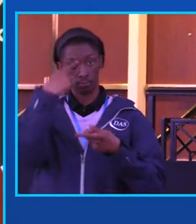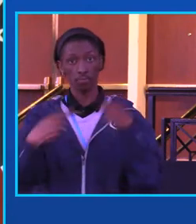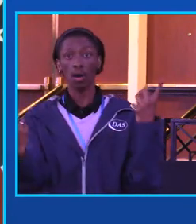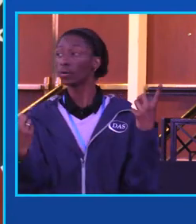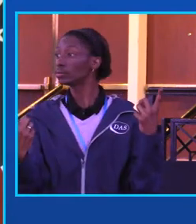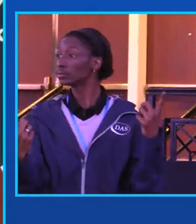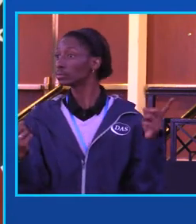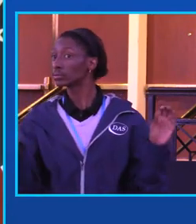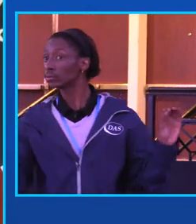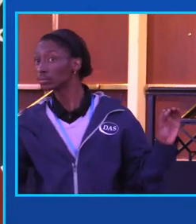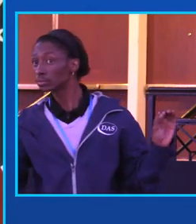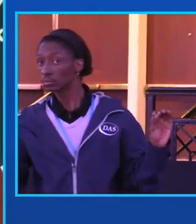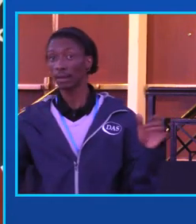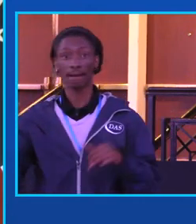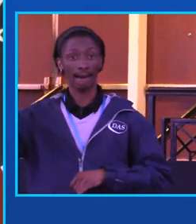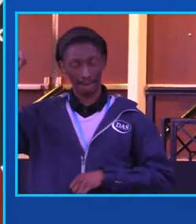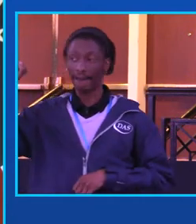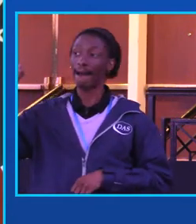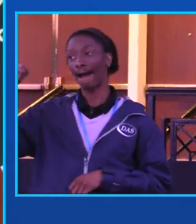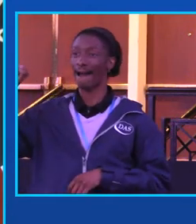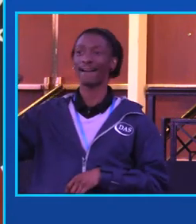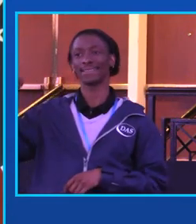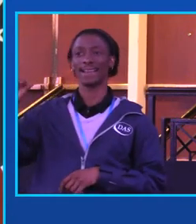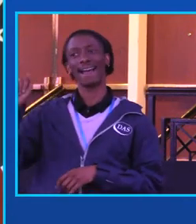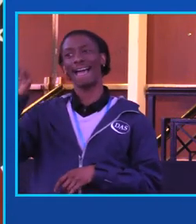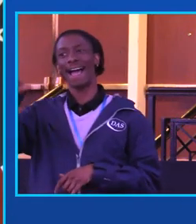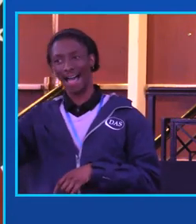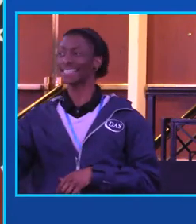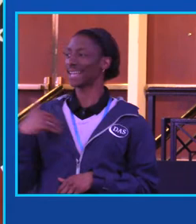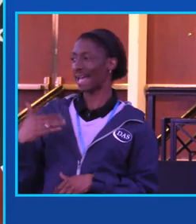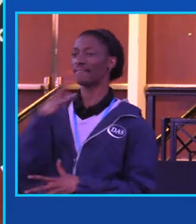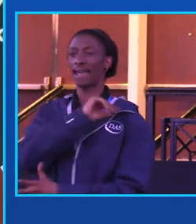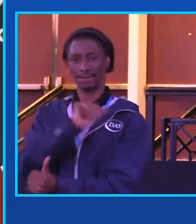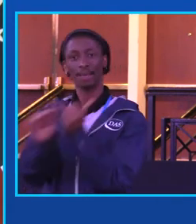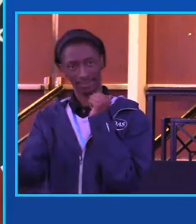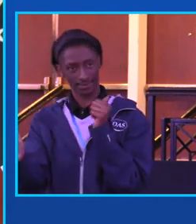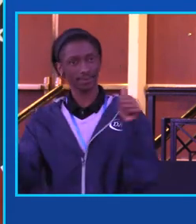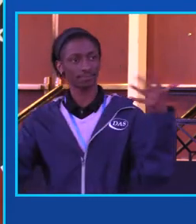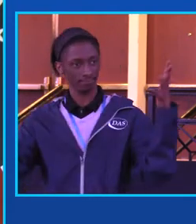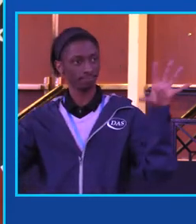nay. The ayes have it, and the Resolutions Committee report is adopted.